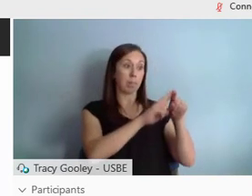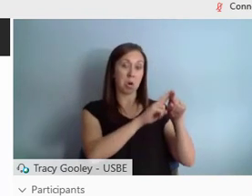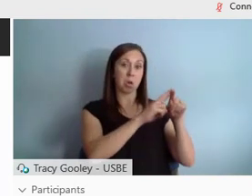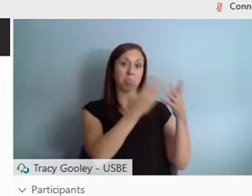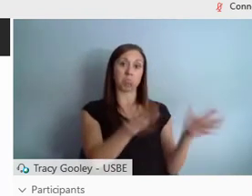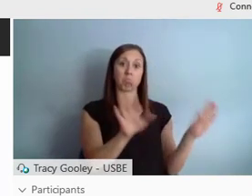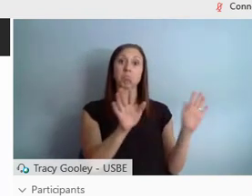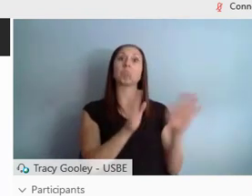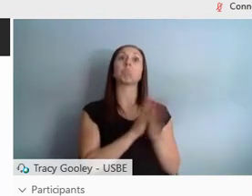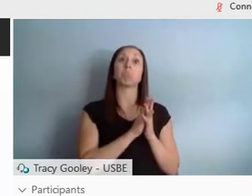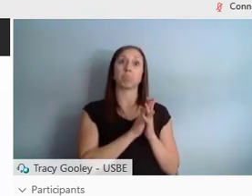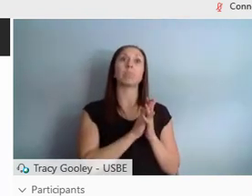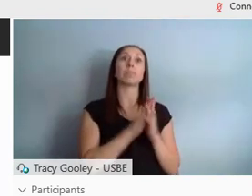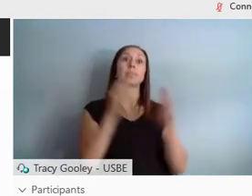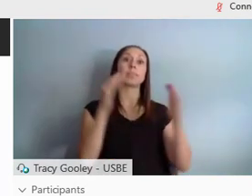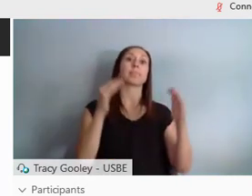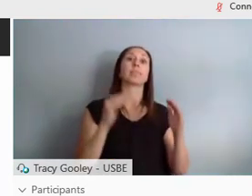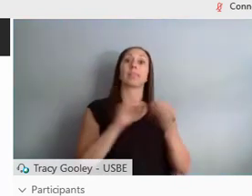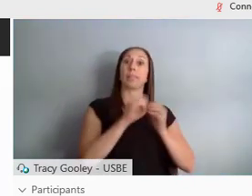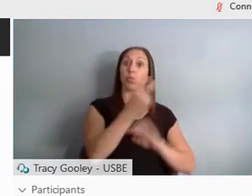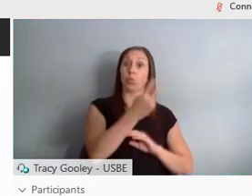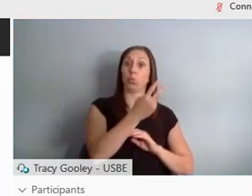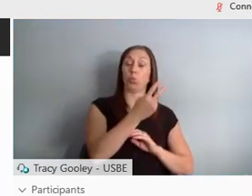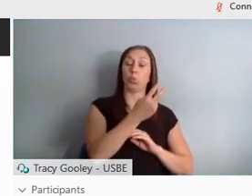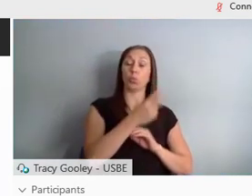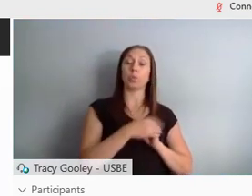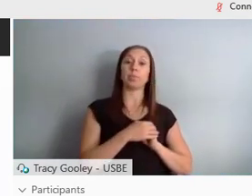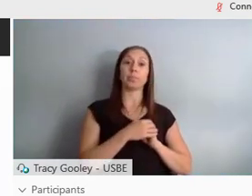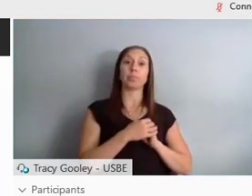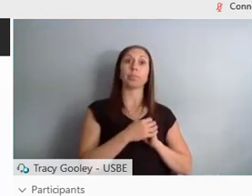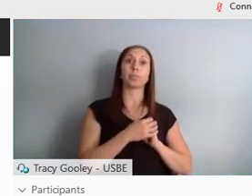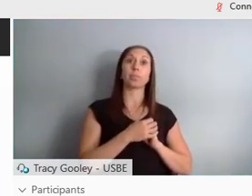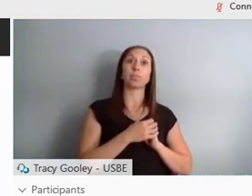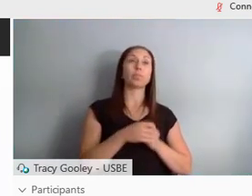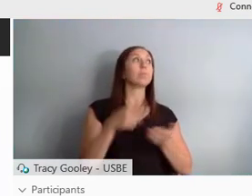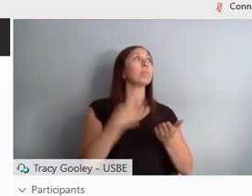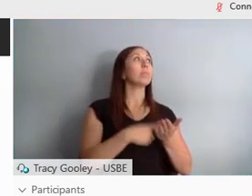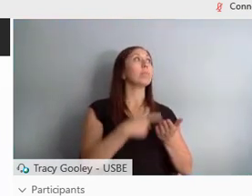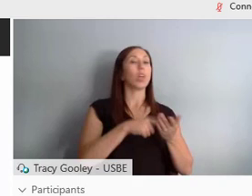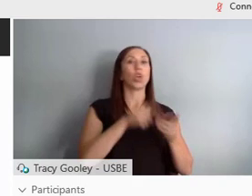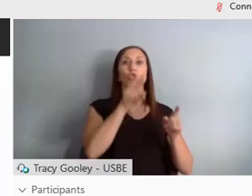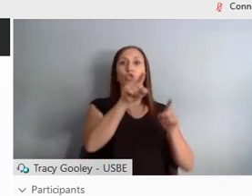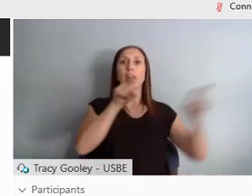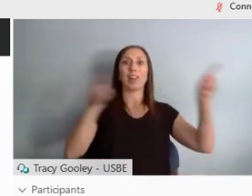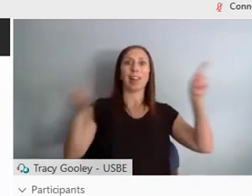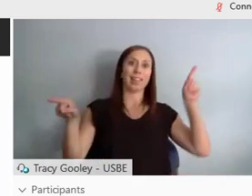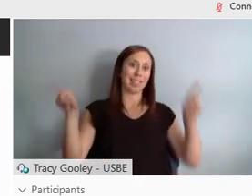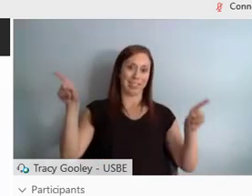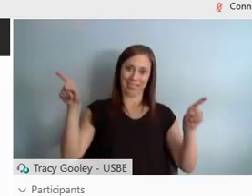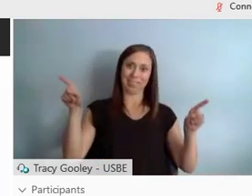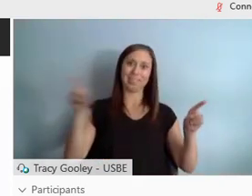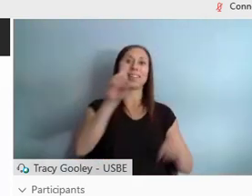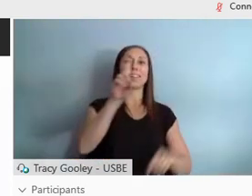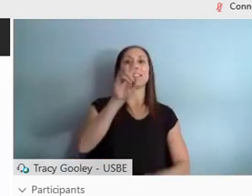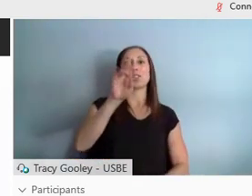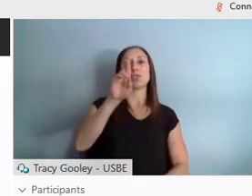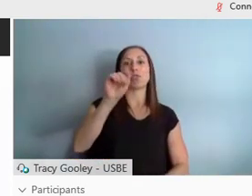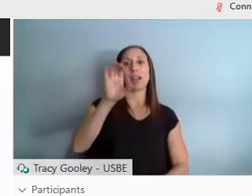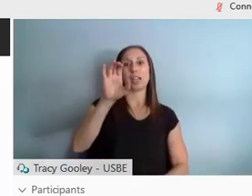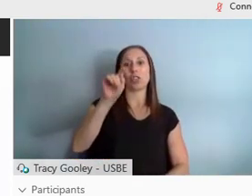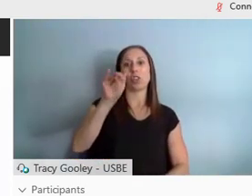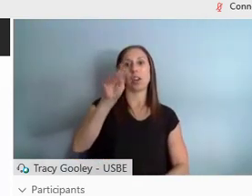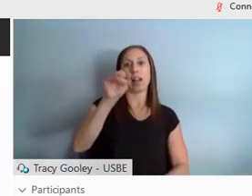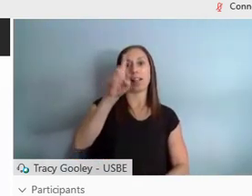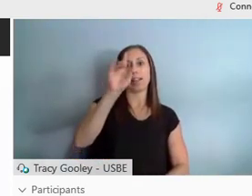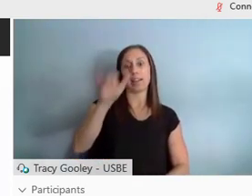vocabulary. We'll move on to question number 2. It covers directionality. There